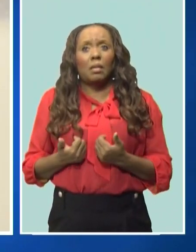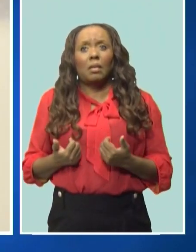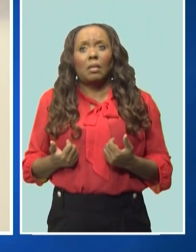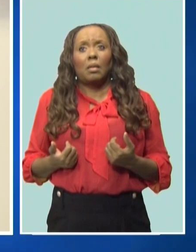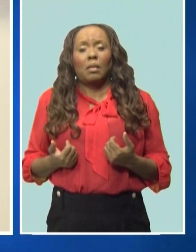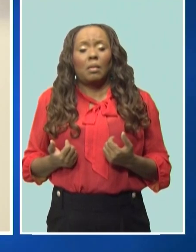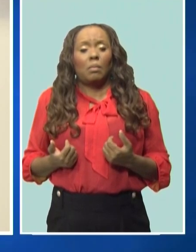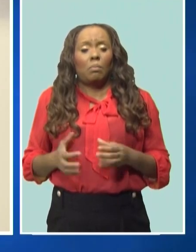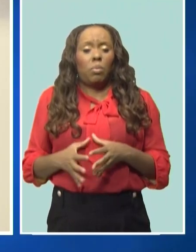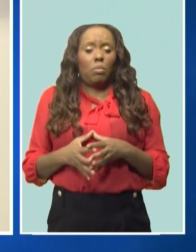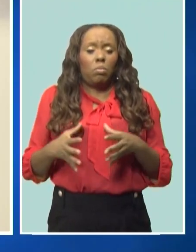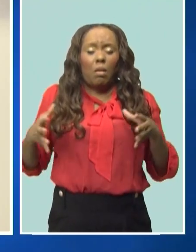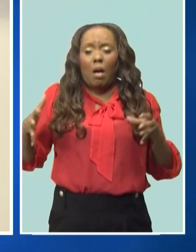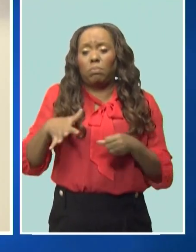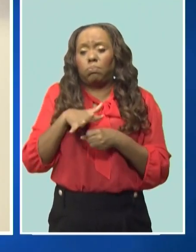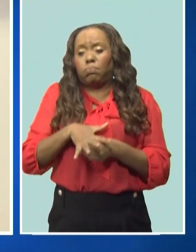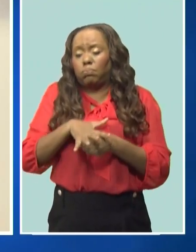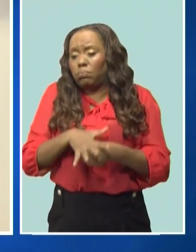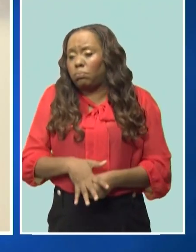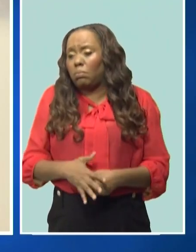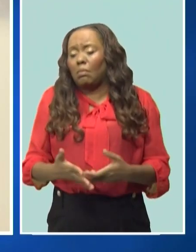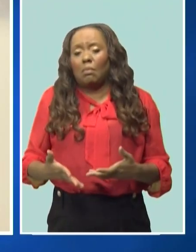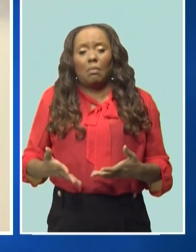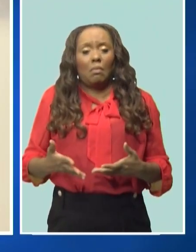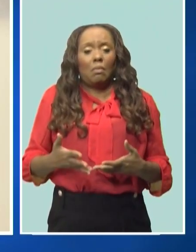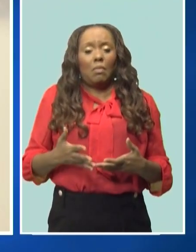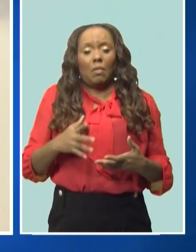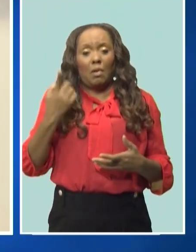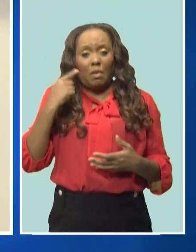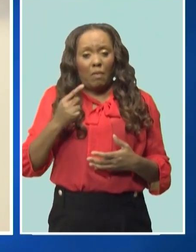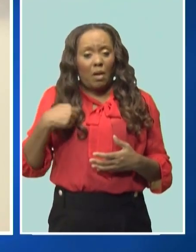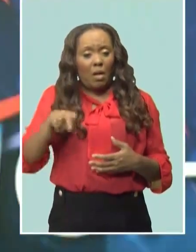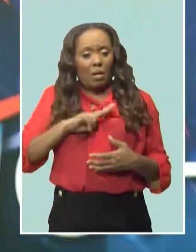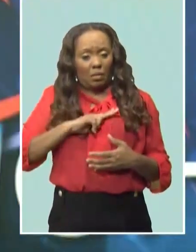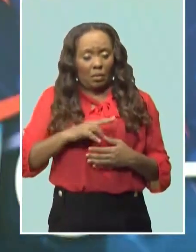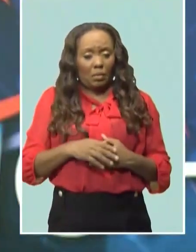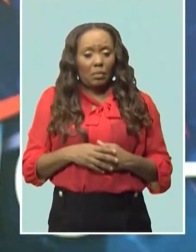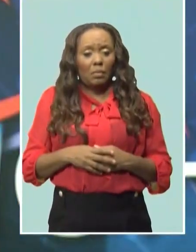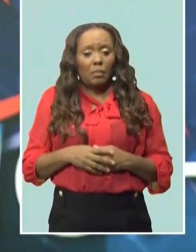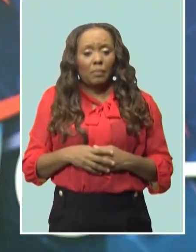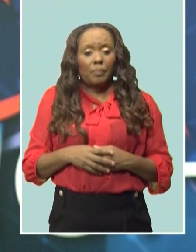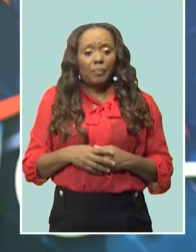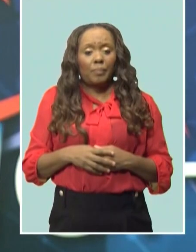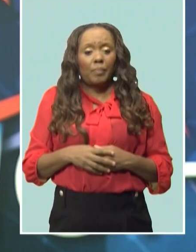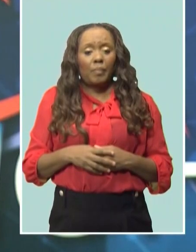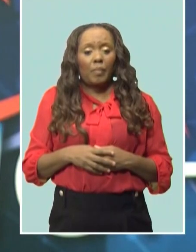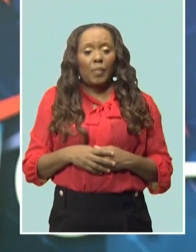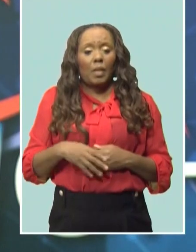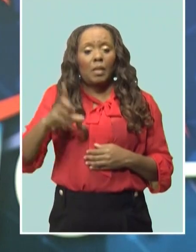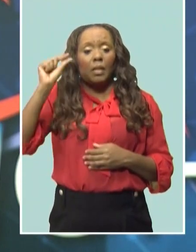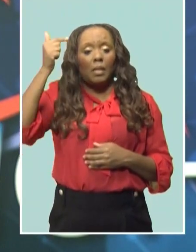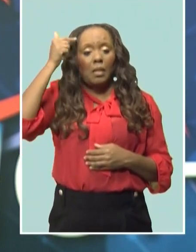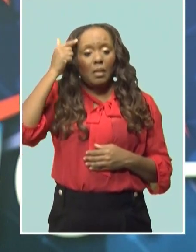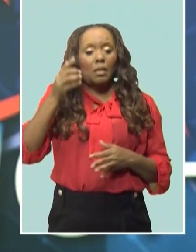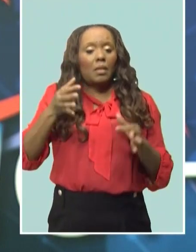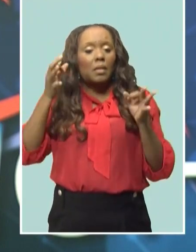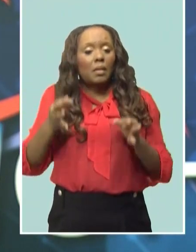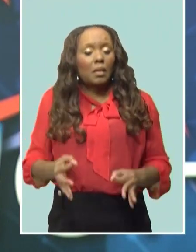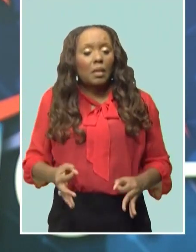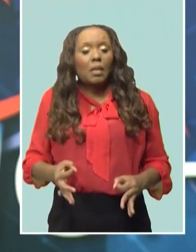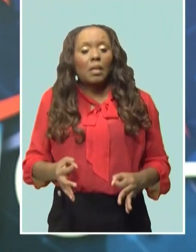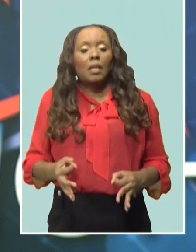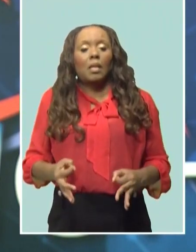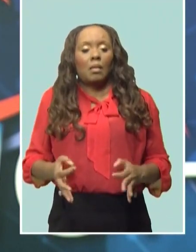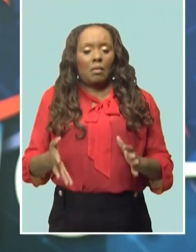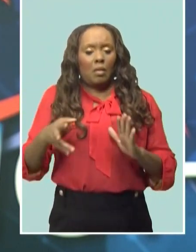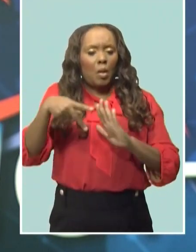way more than was contemplated. Also coming out of today's post-cabinet press